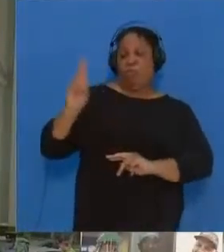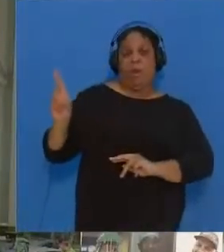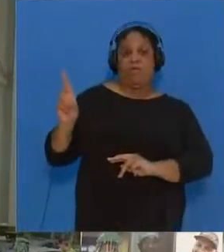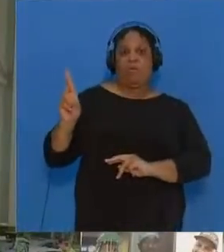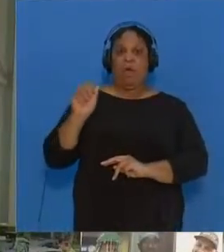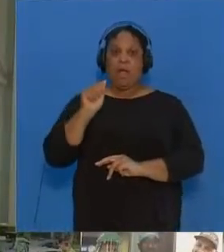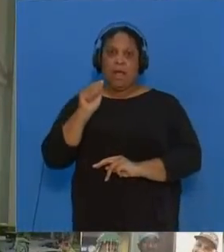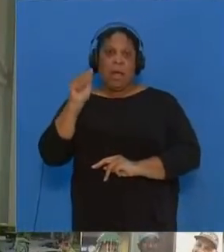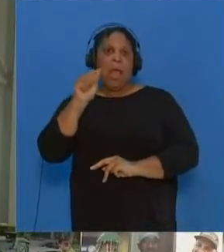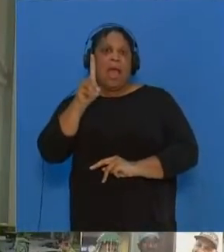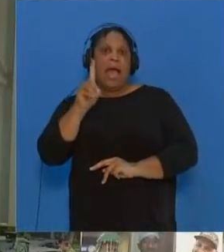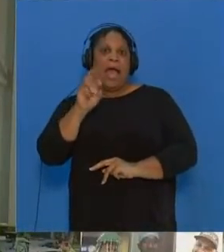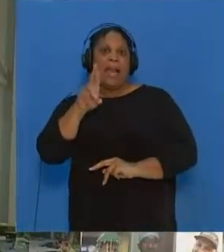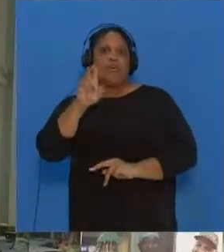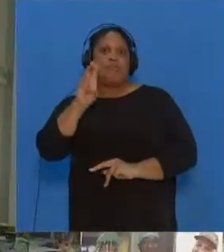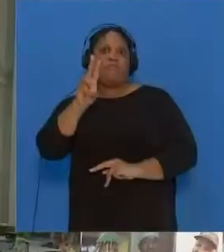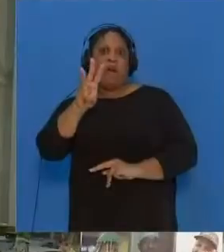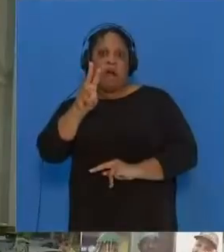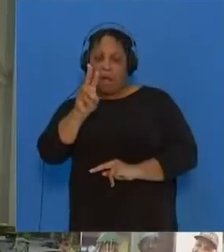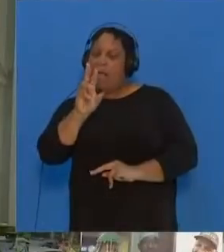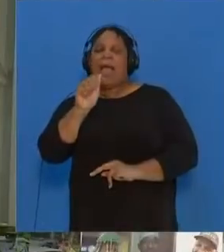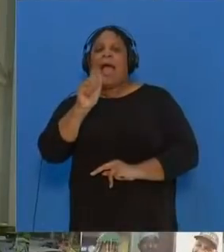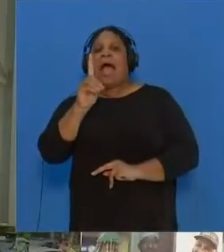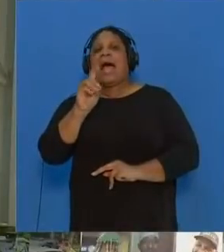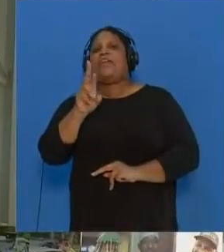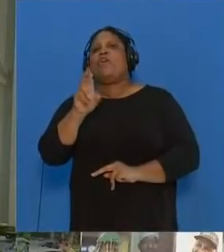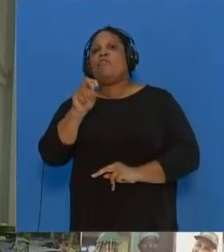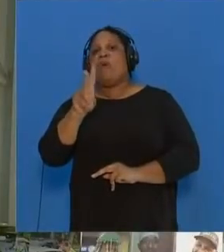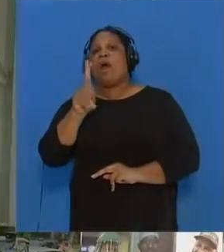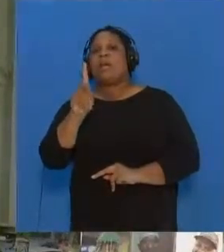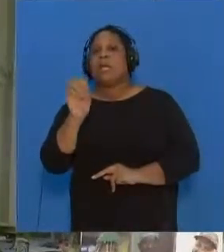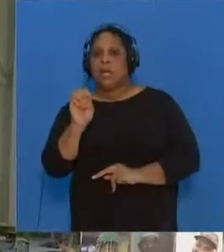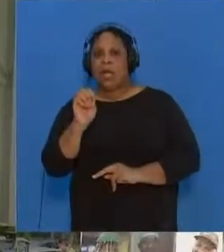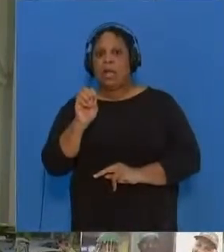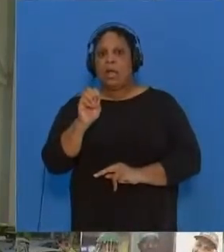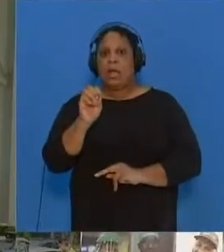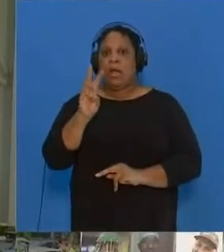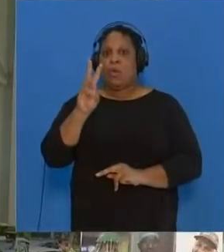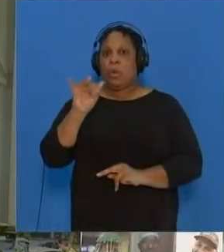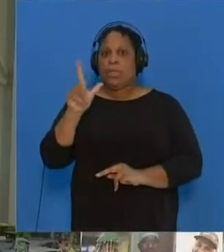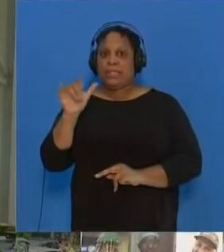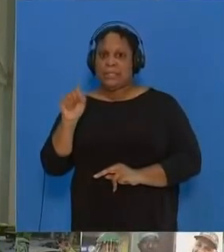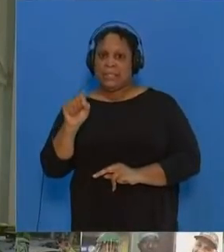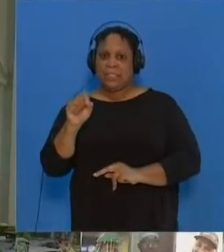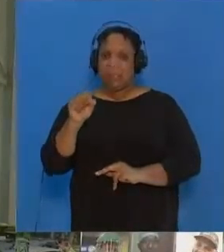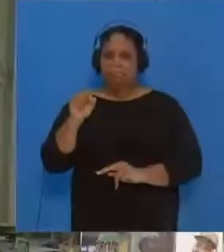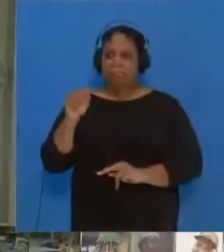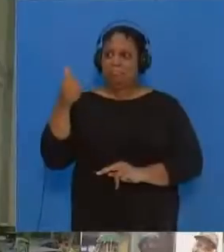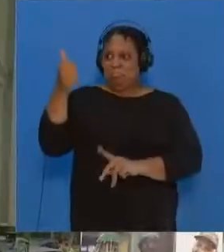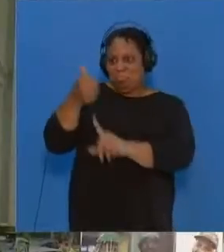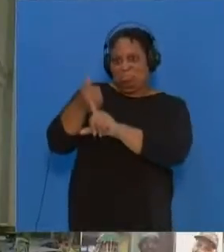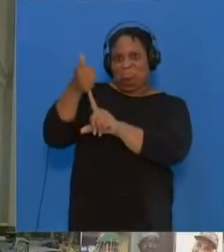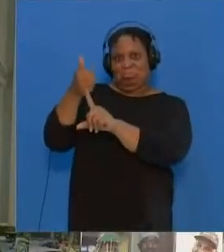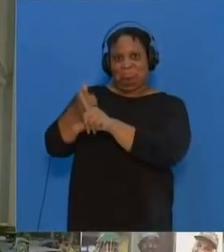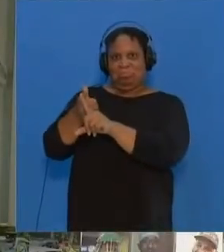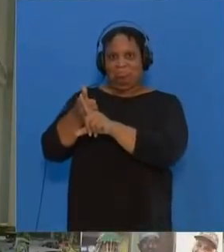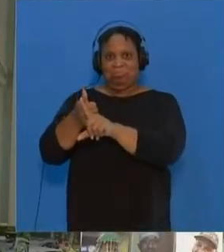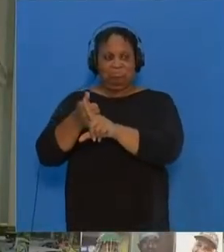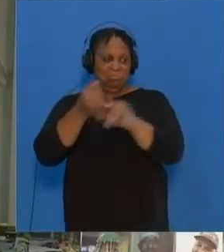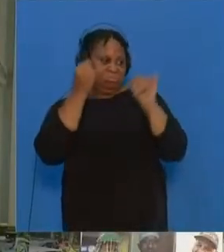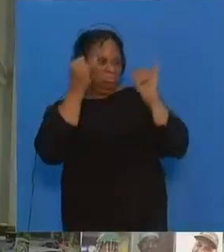Ms. Aderonka Batamosi Wilson, took it upon herself to cross the floor and instruct the